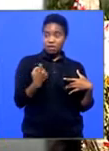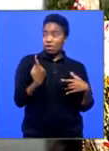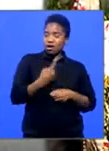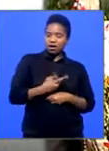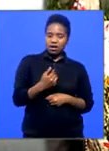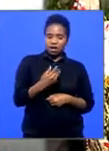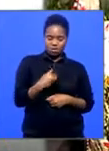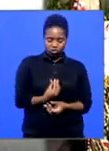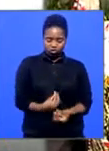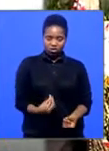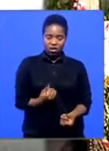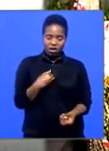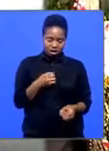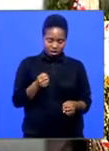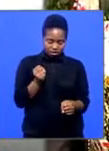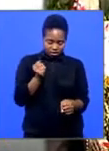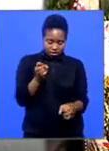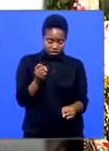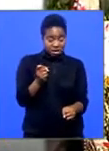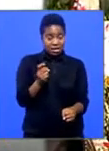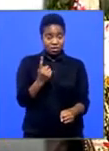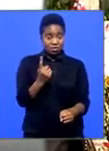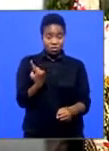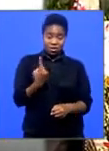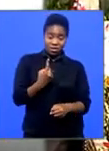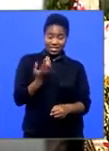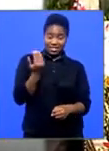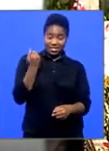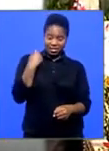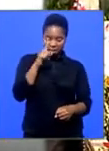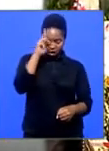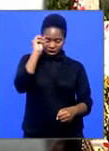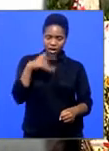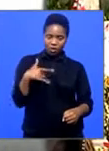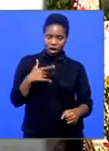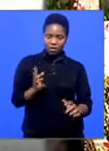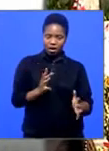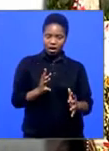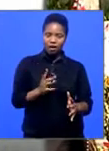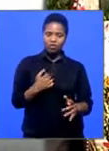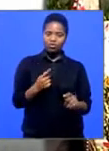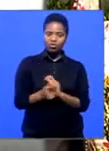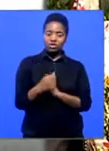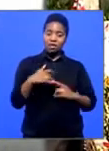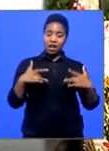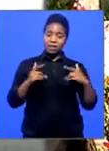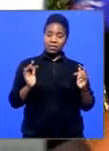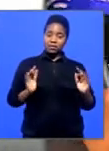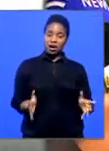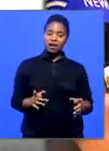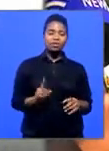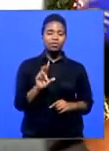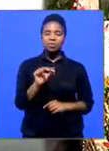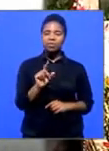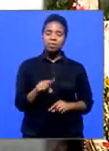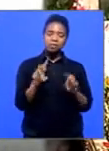my kids that, there was such a man who moved not only me but the world at large. And who